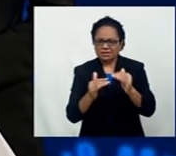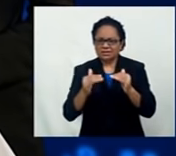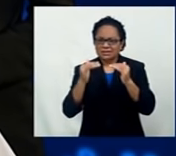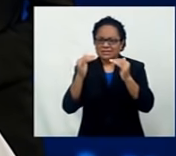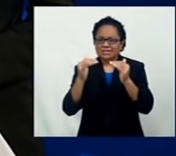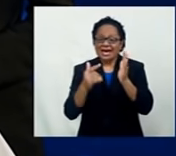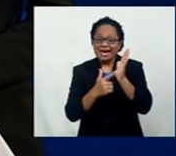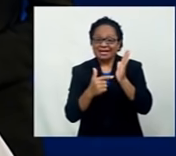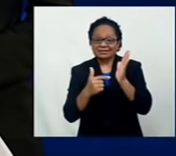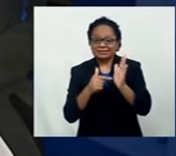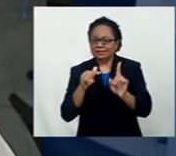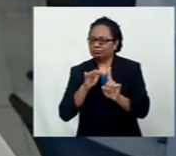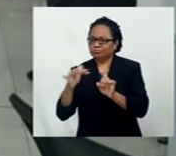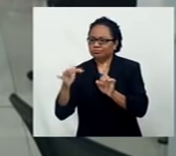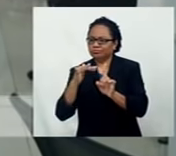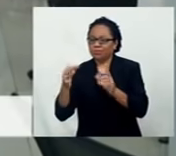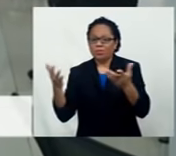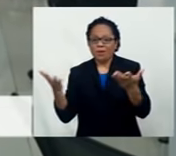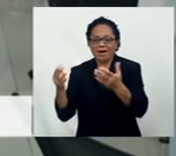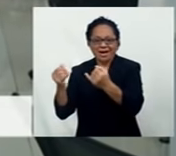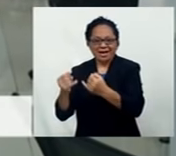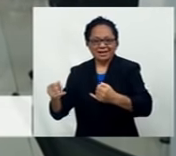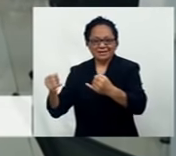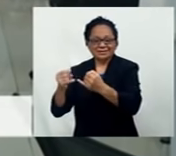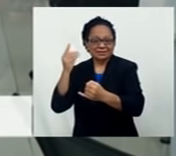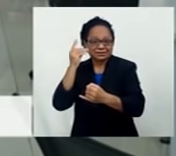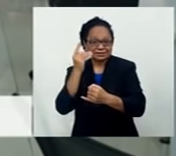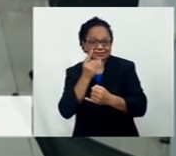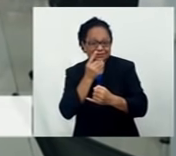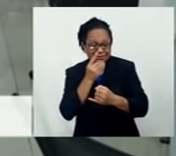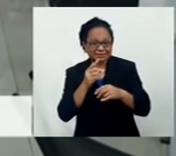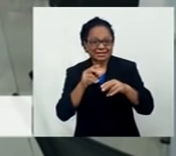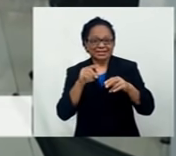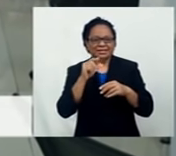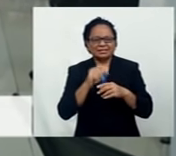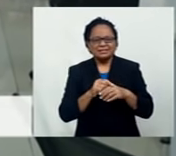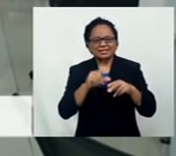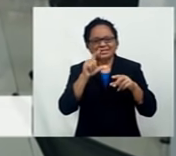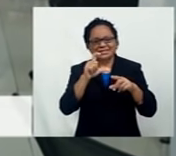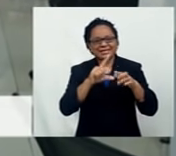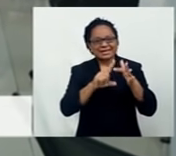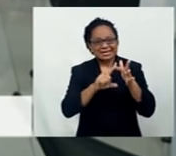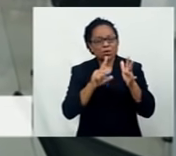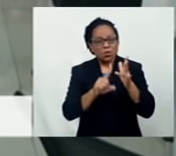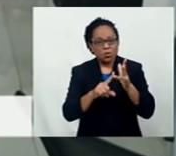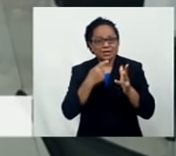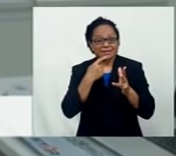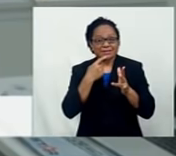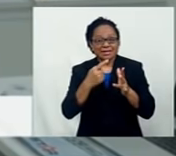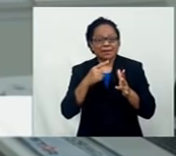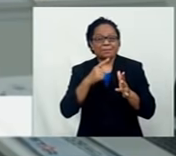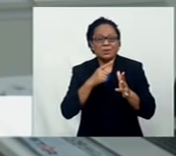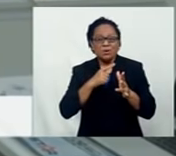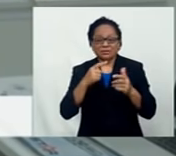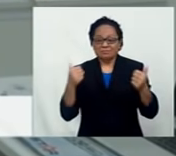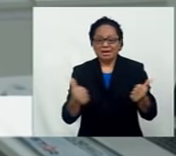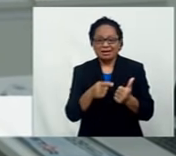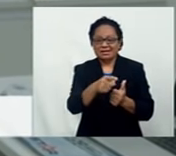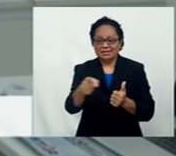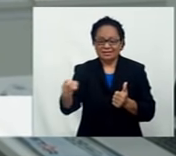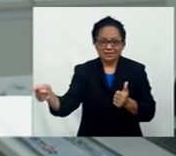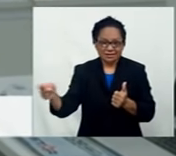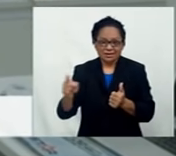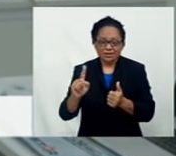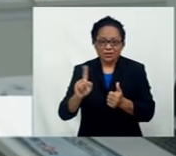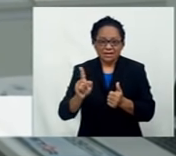coverage in maritime areas. Digicel Fiji Chief Executive Farid Mohammed says a result of the overwhelming response to the